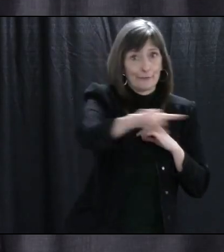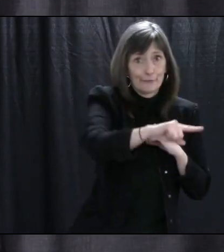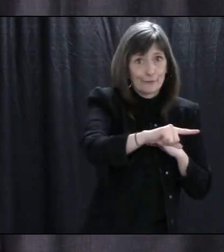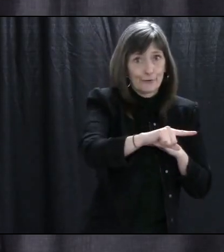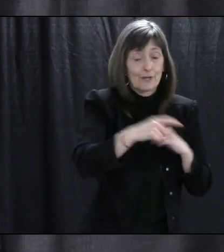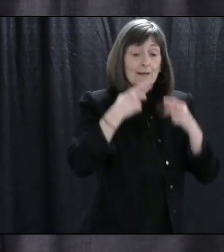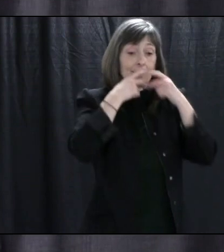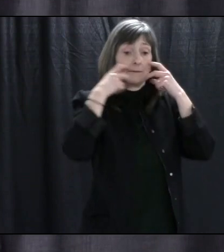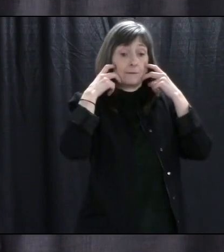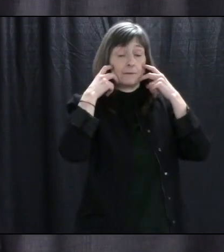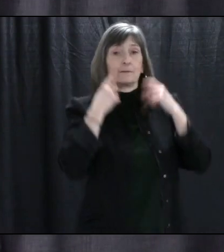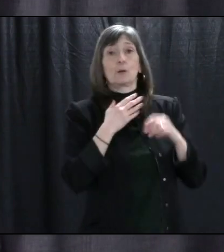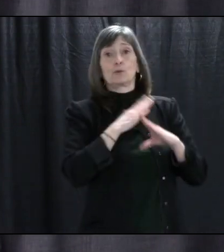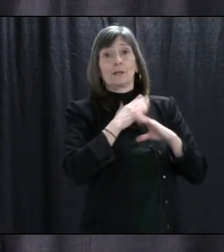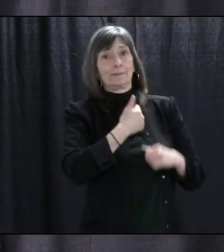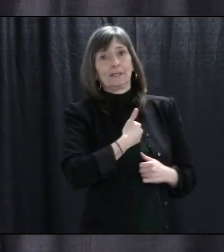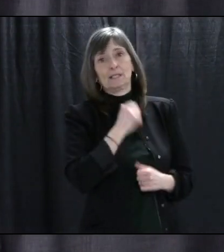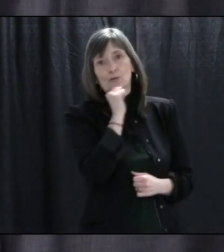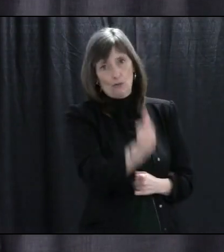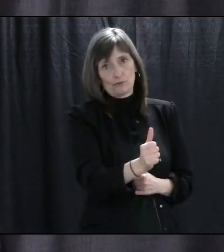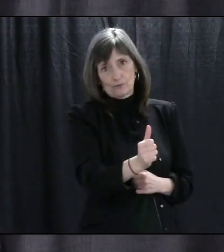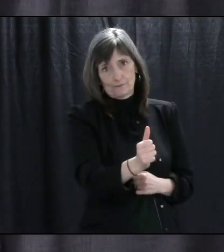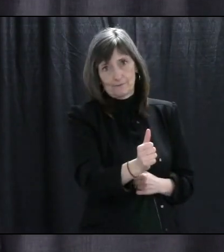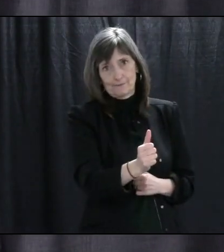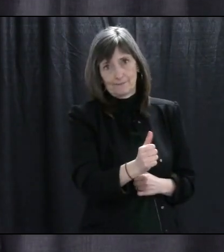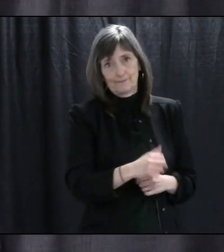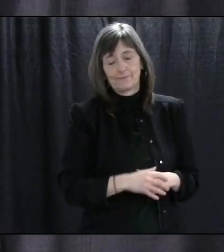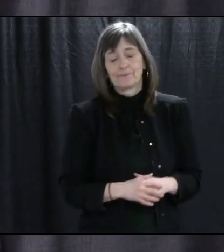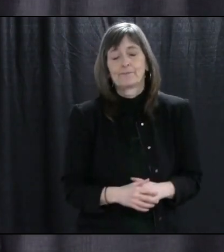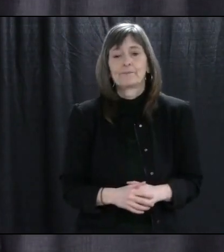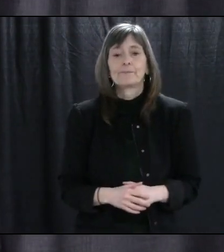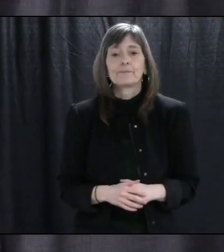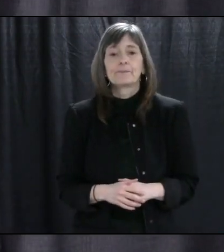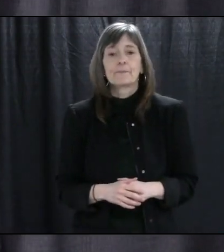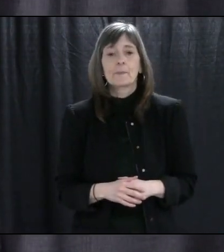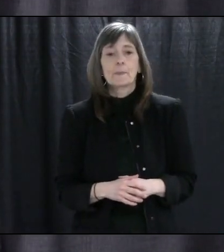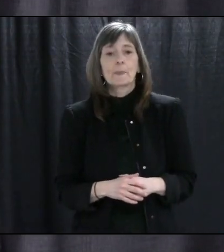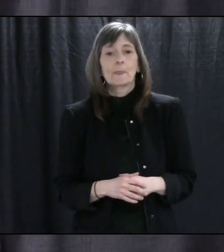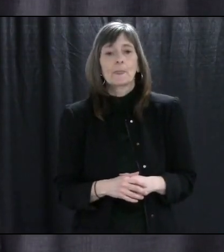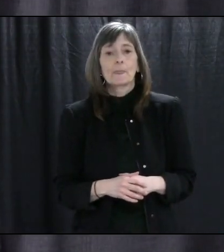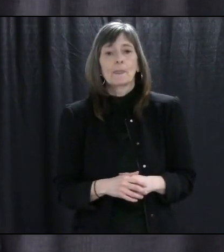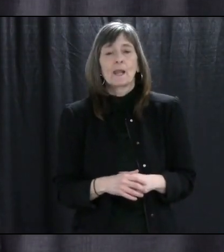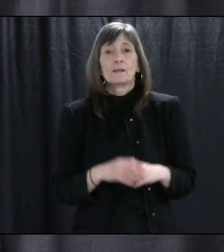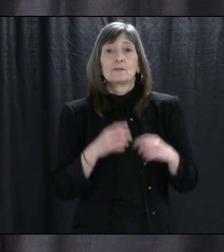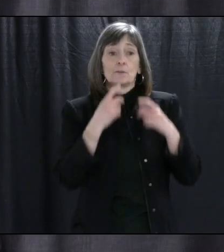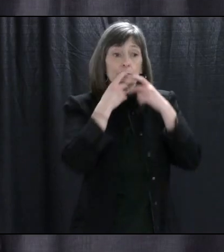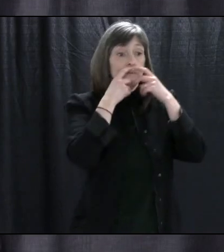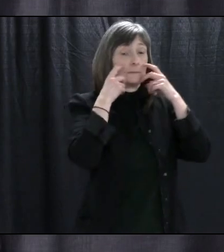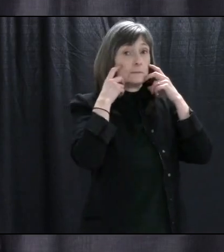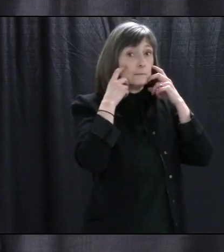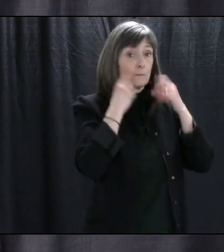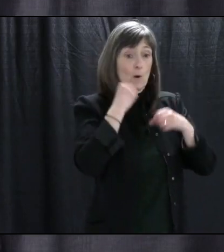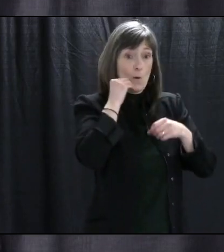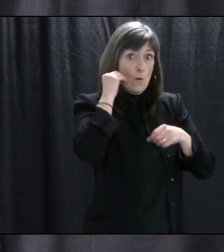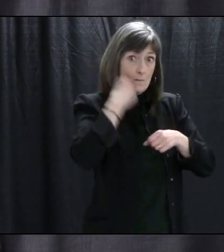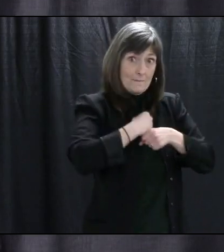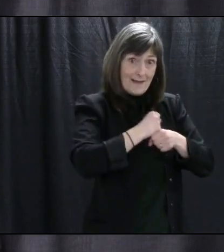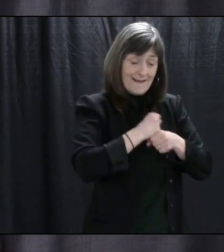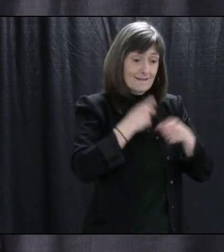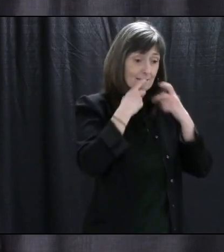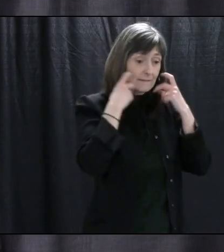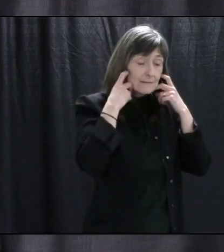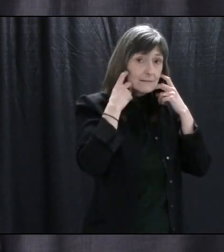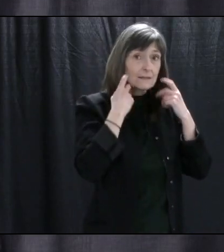contracting the virus. Please remember that wearing a non-medical mask when in public or in other settings